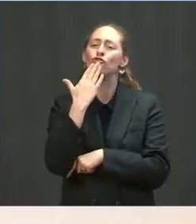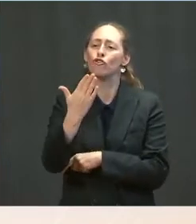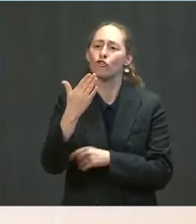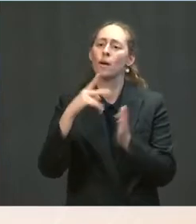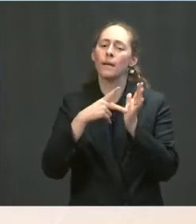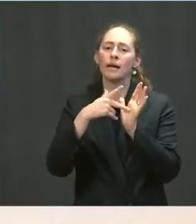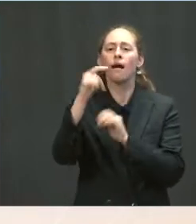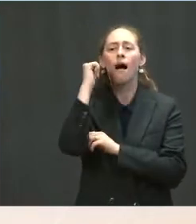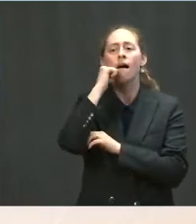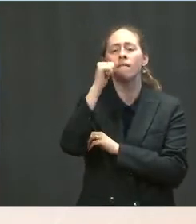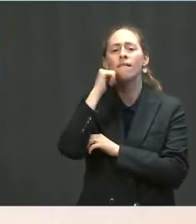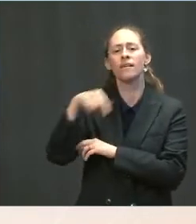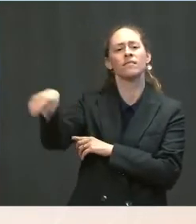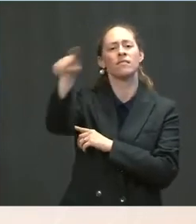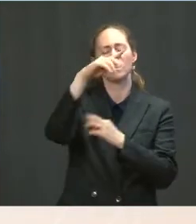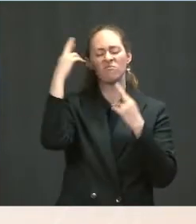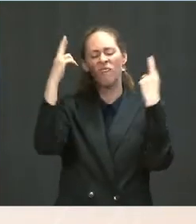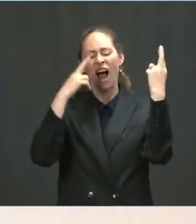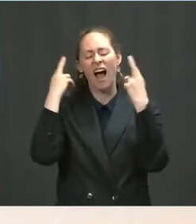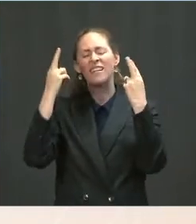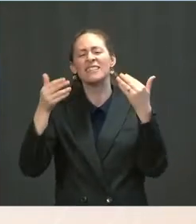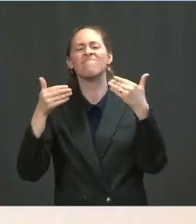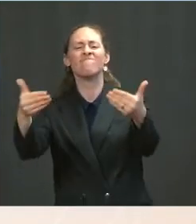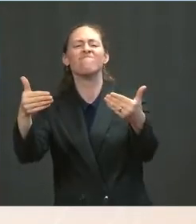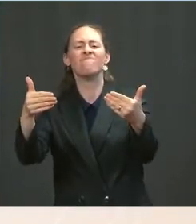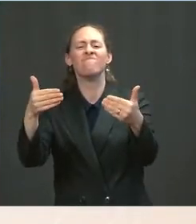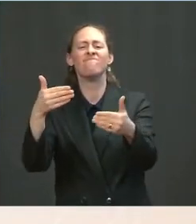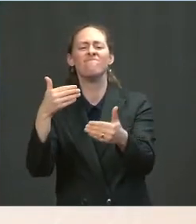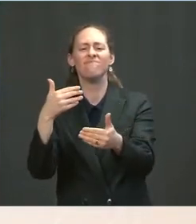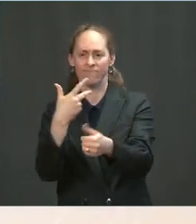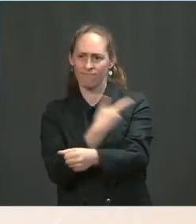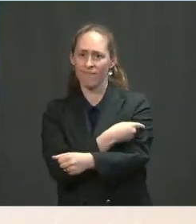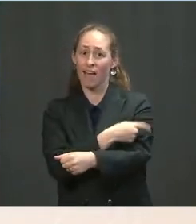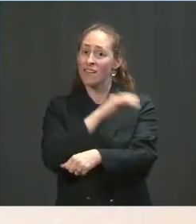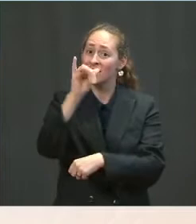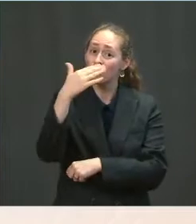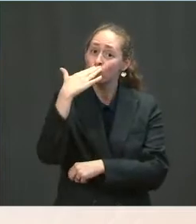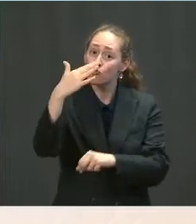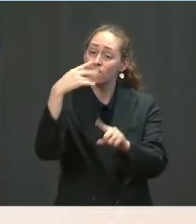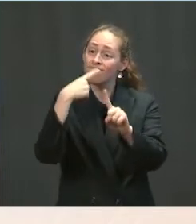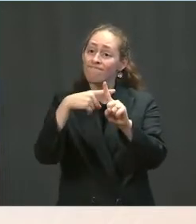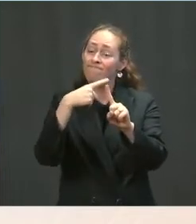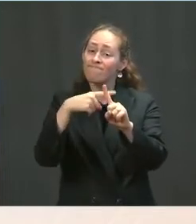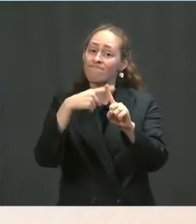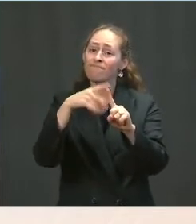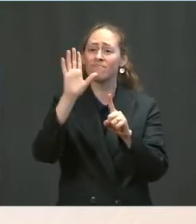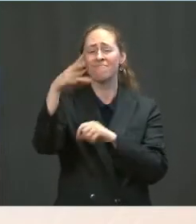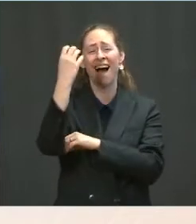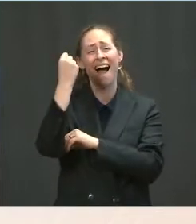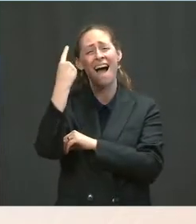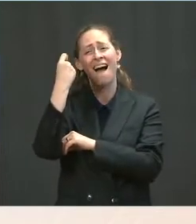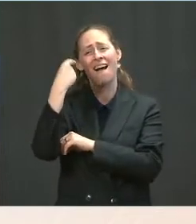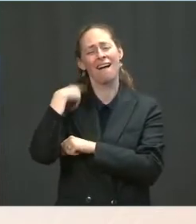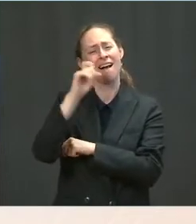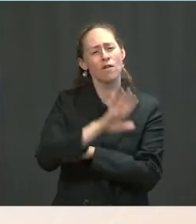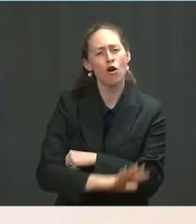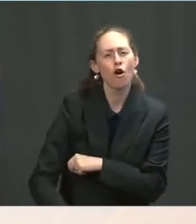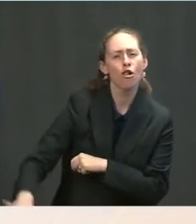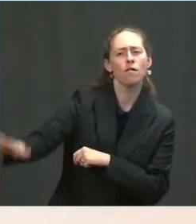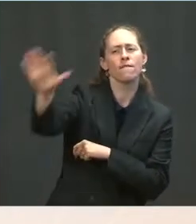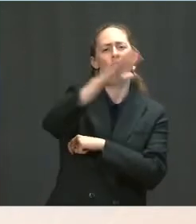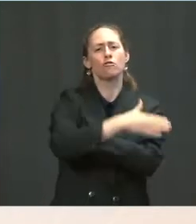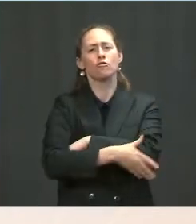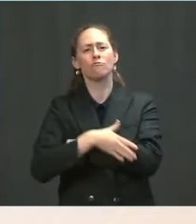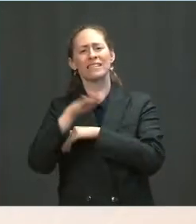is an encouraging sign, but we need everyone across the country to have the conversation with someone they know who